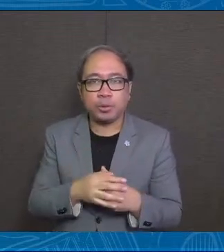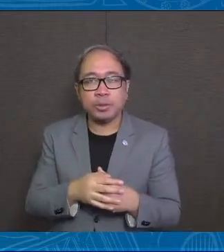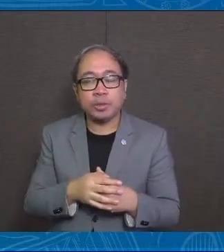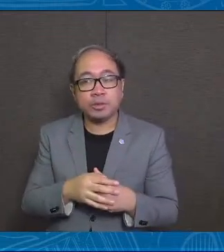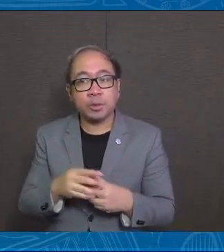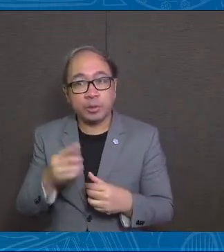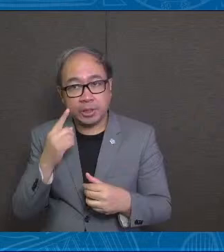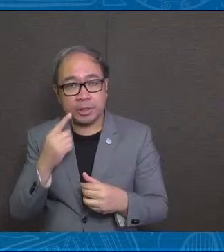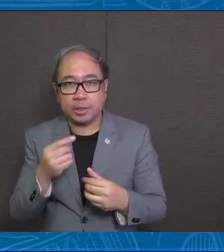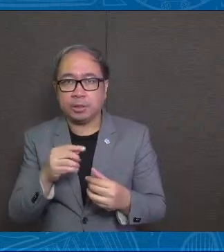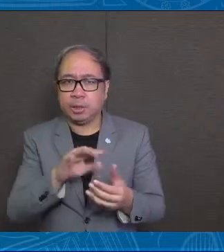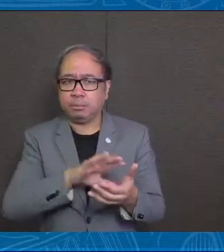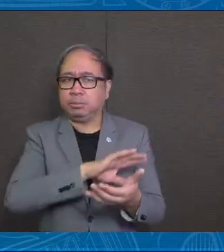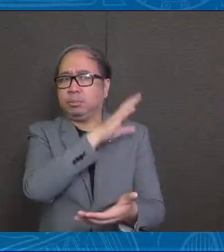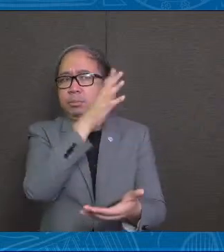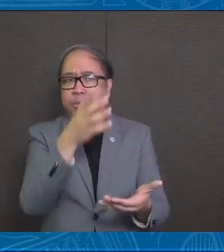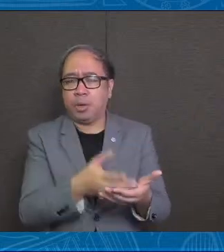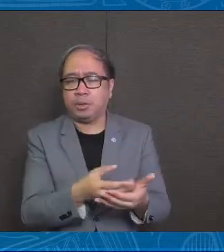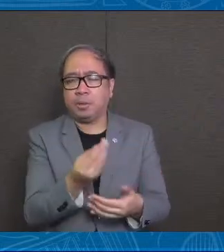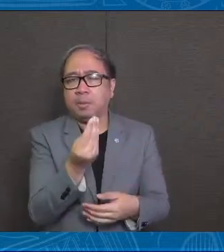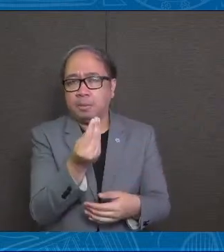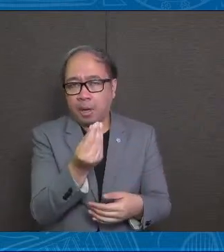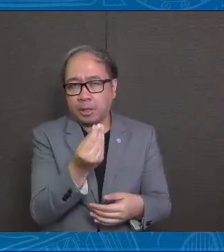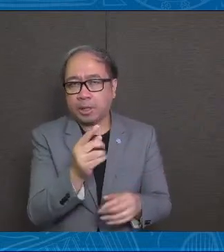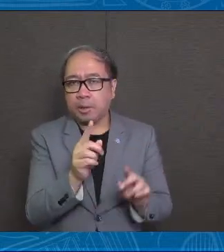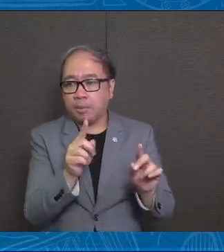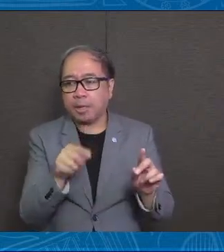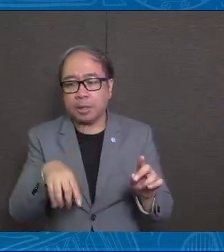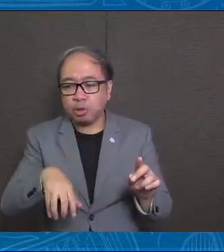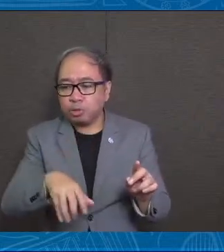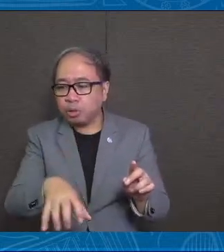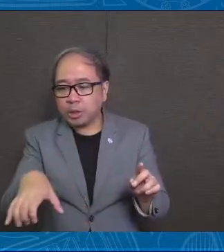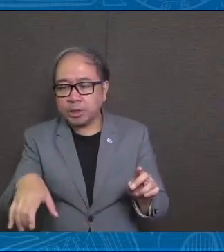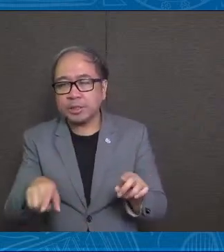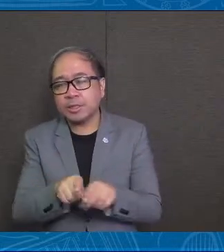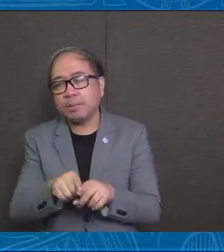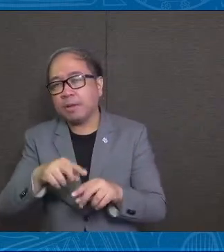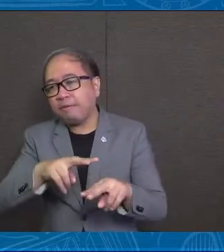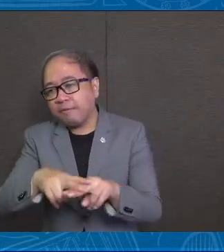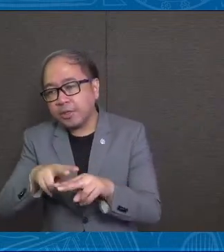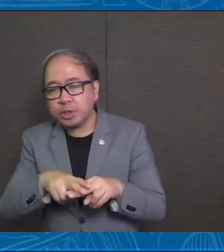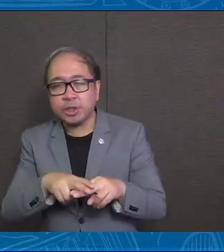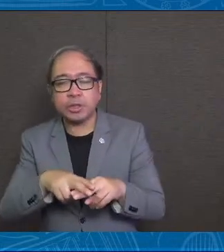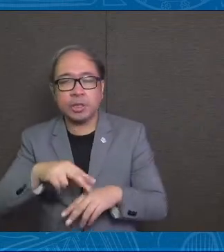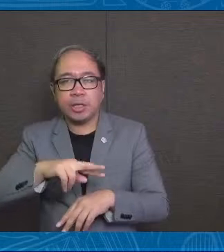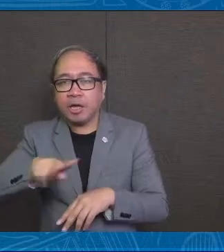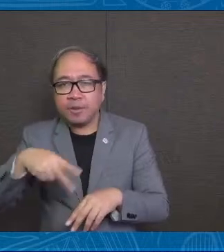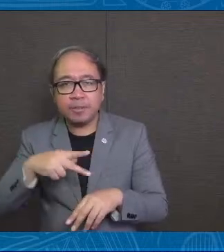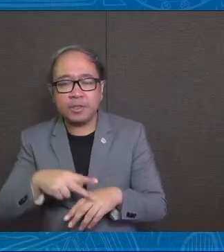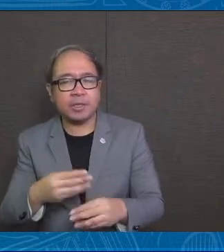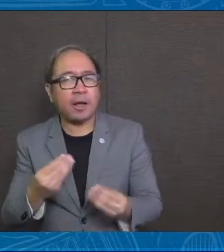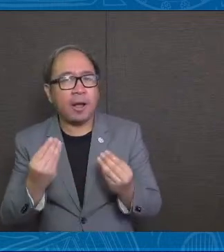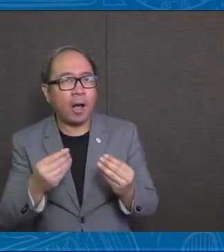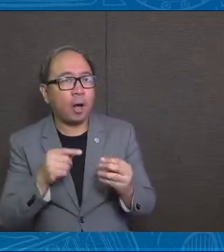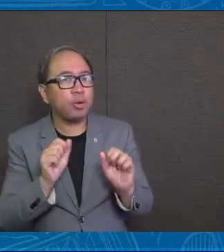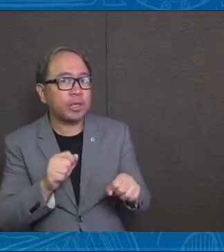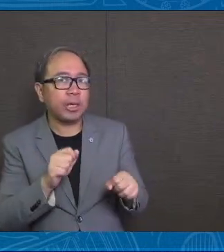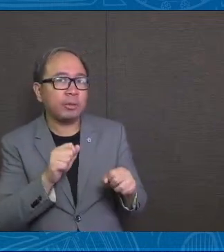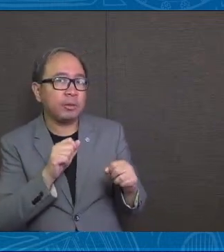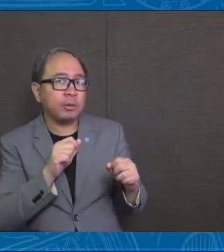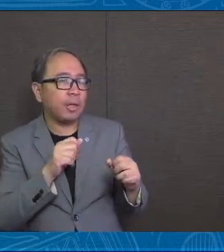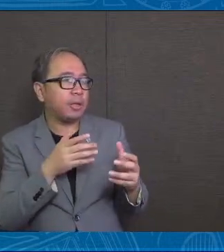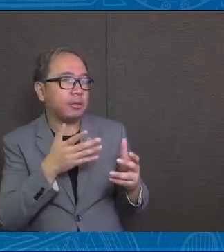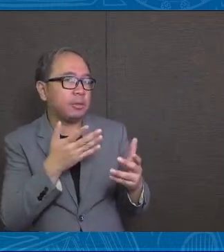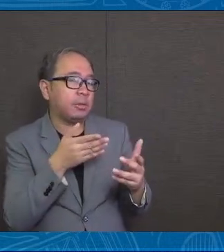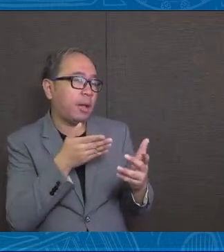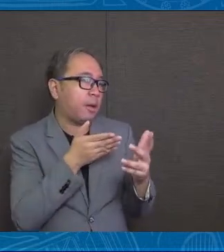quite huge money there, but we need countries like Fiji and of course the Philippines to get access to all this